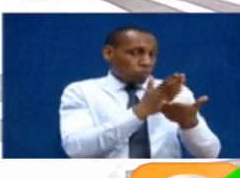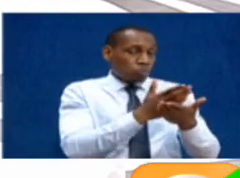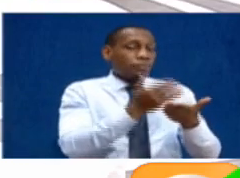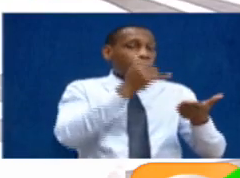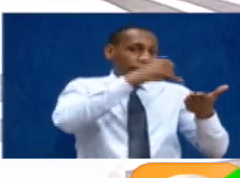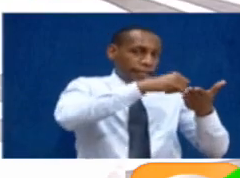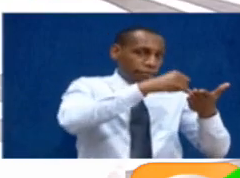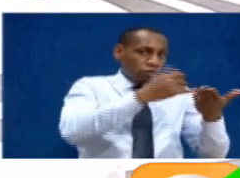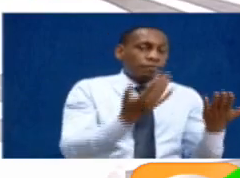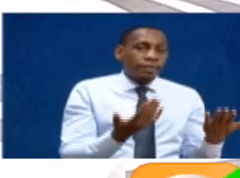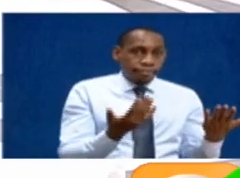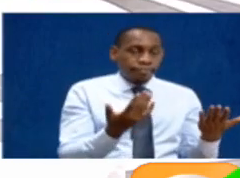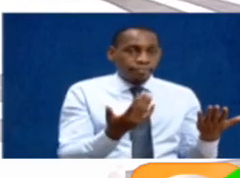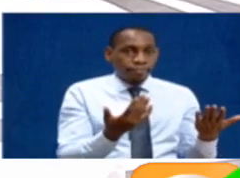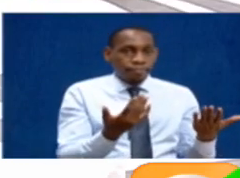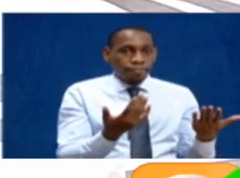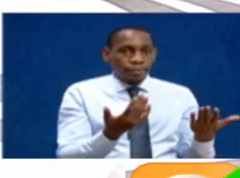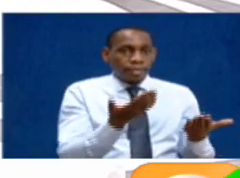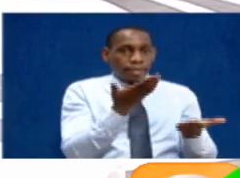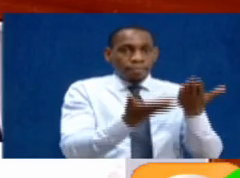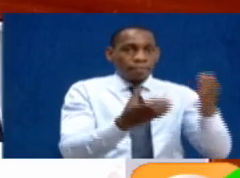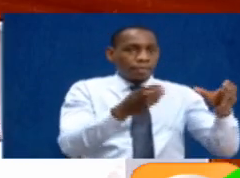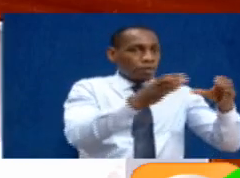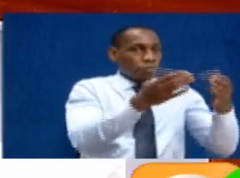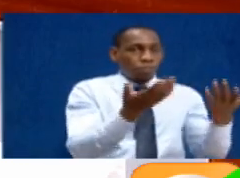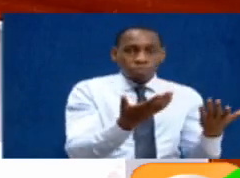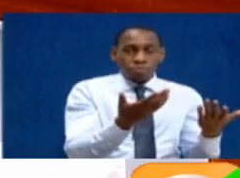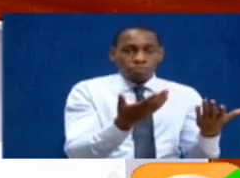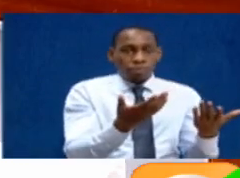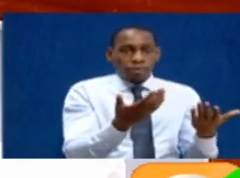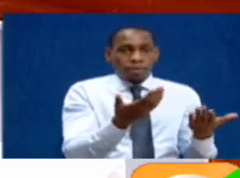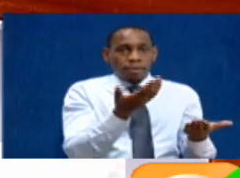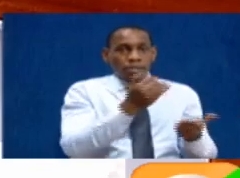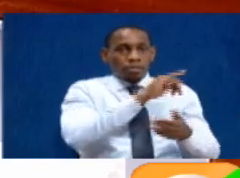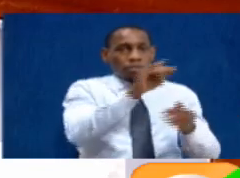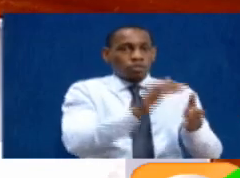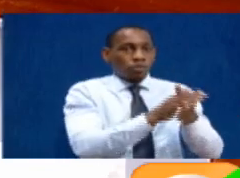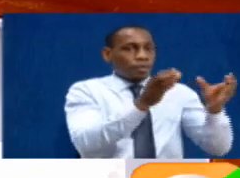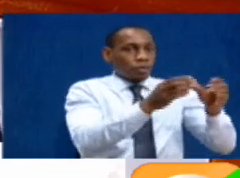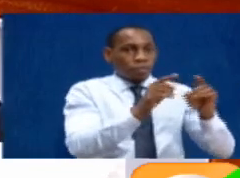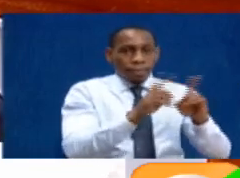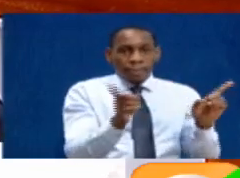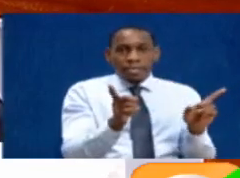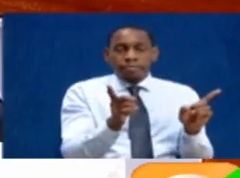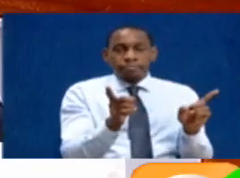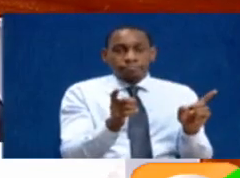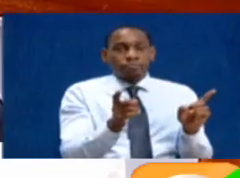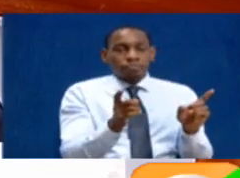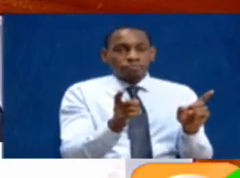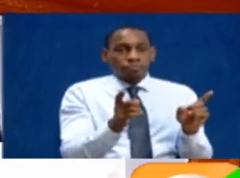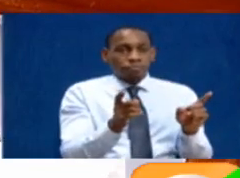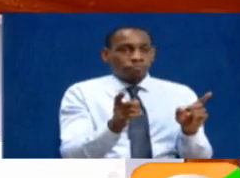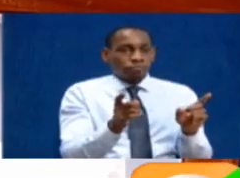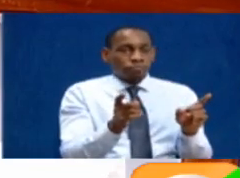ticket. He might be on a ticket, not most likely Jubilee ticket, but he can be on a ticket.